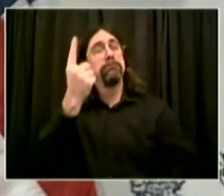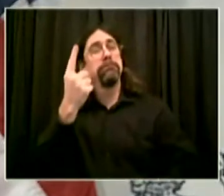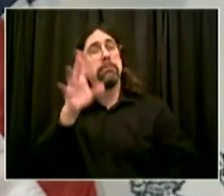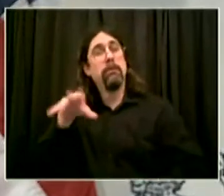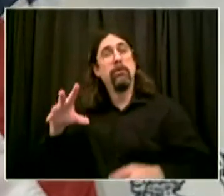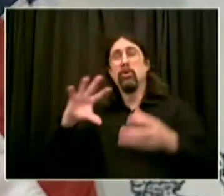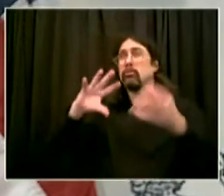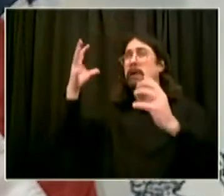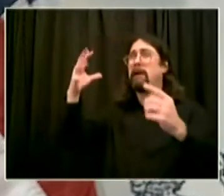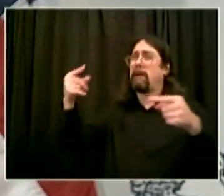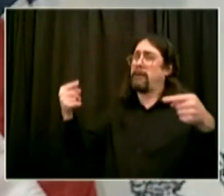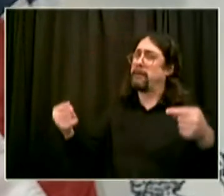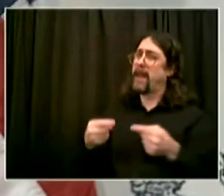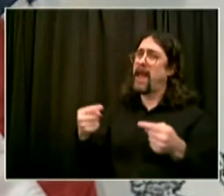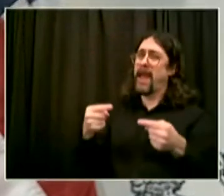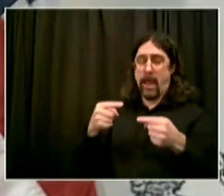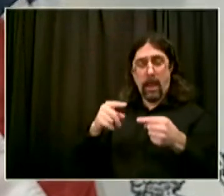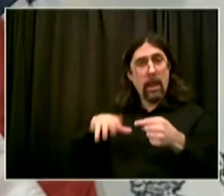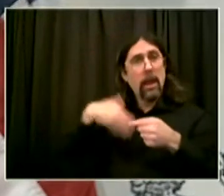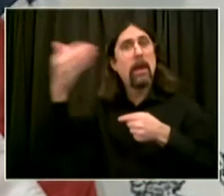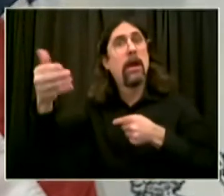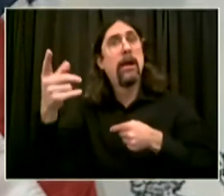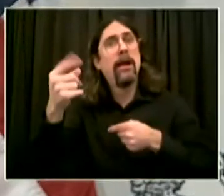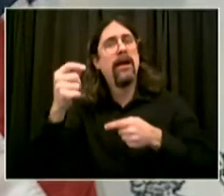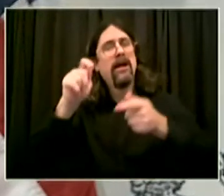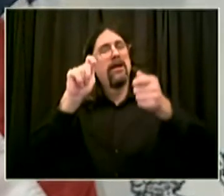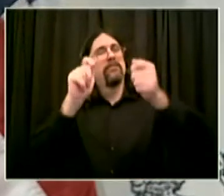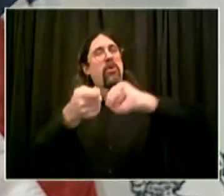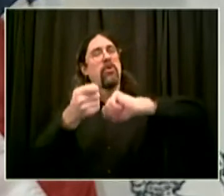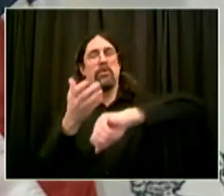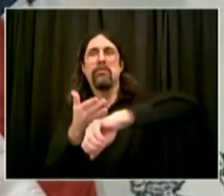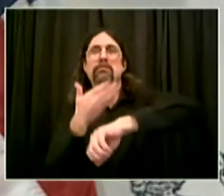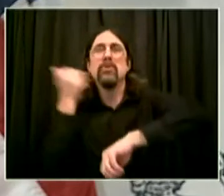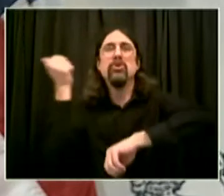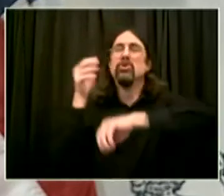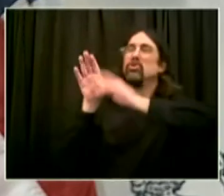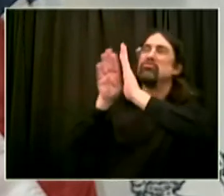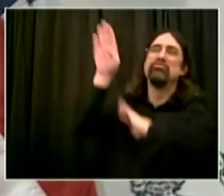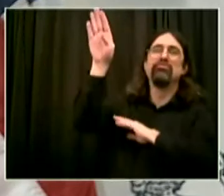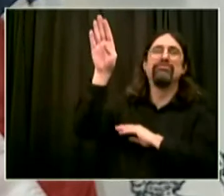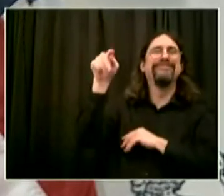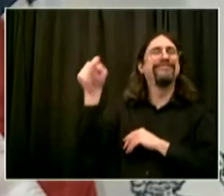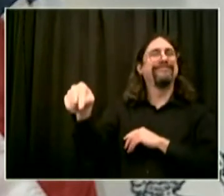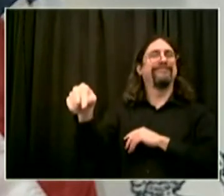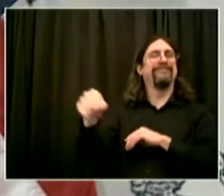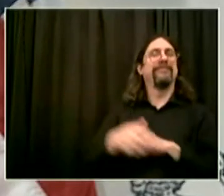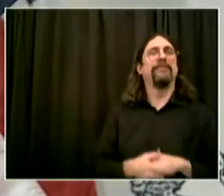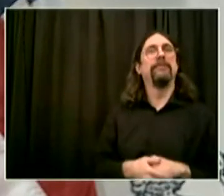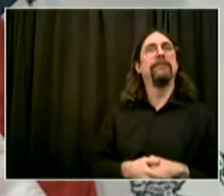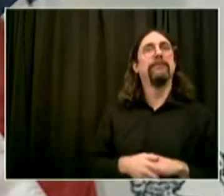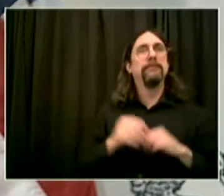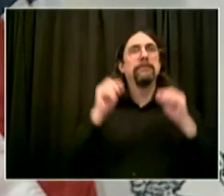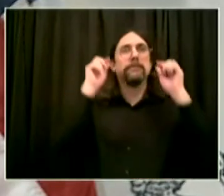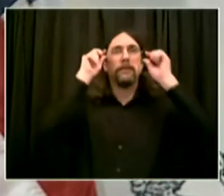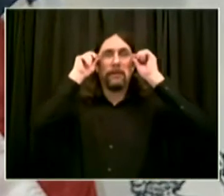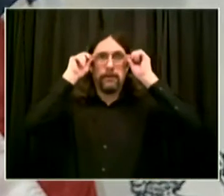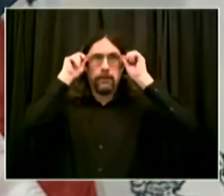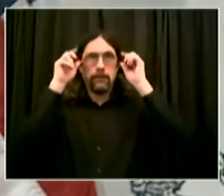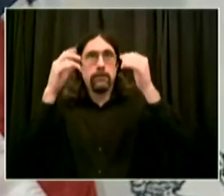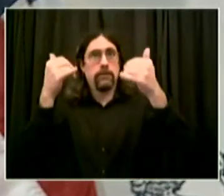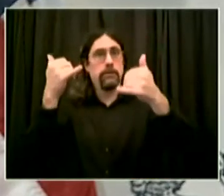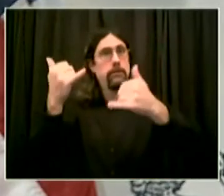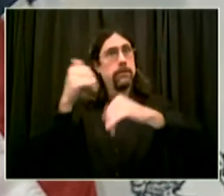us. Not a recreation of the status quo pre-pandemic, not something where we just stay in place and